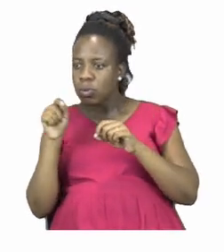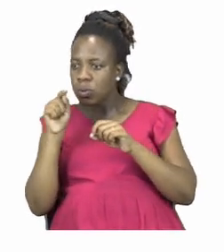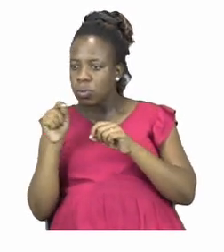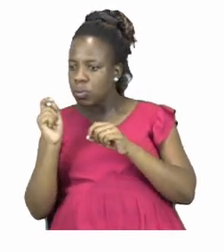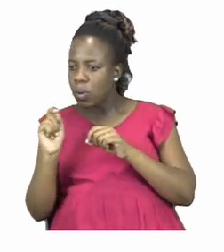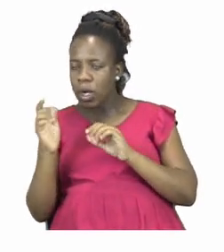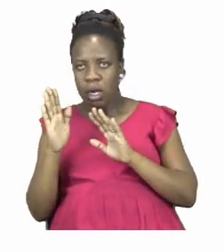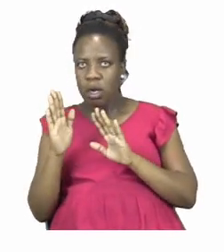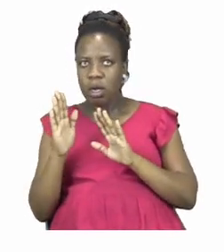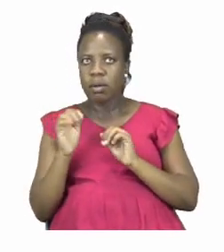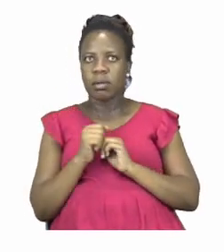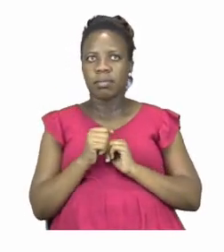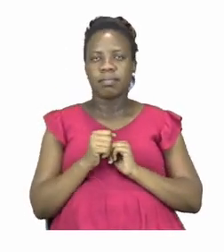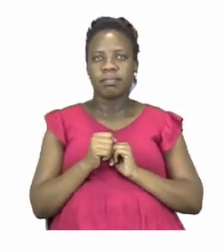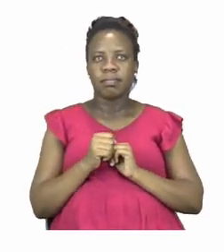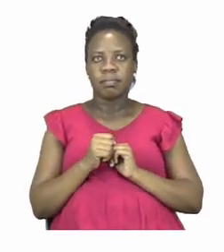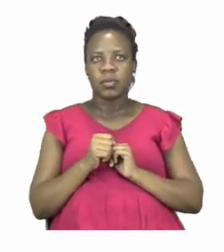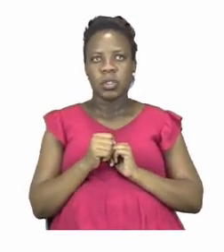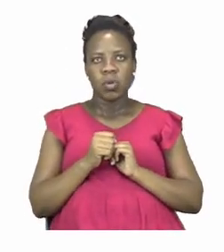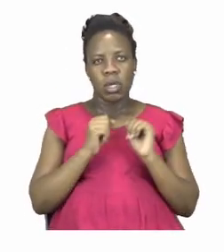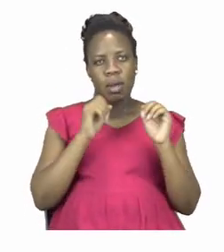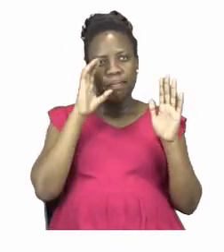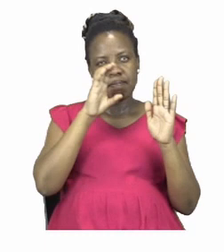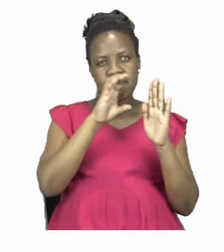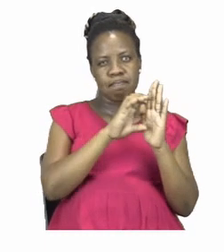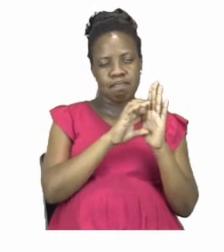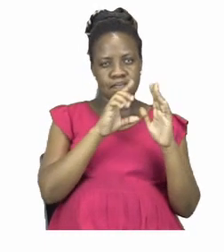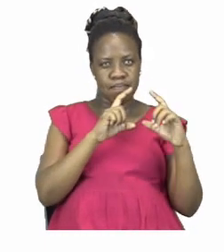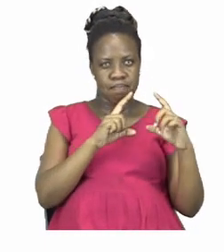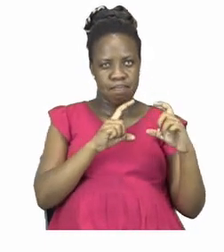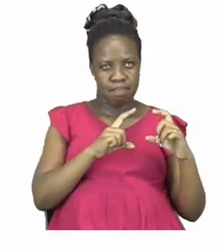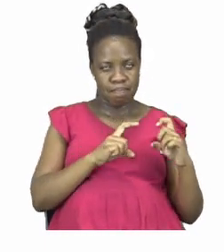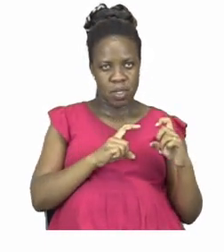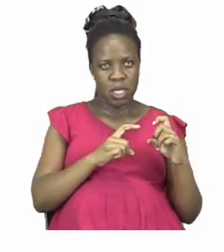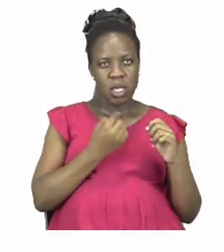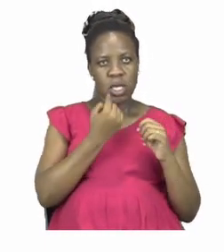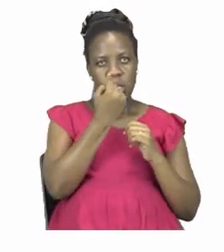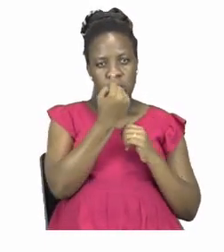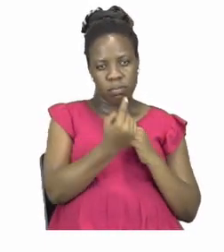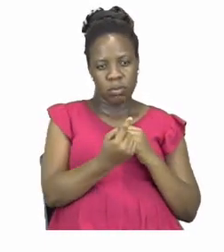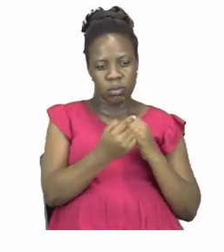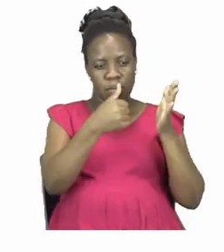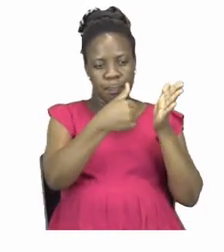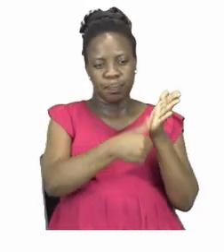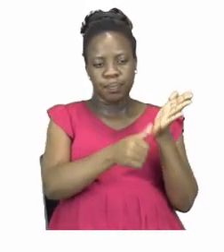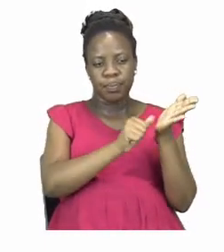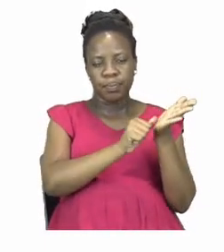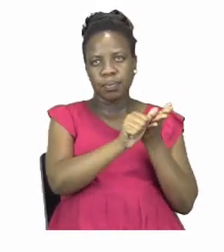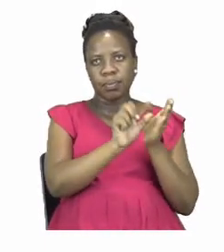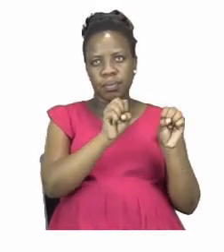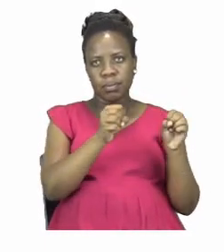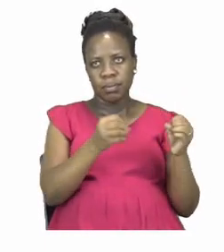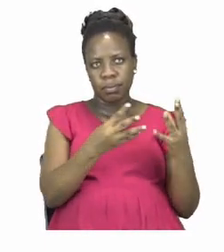page, and then for each picture you will see it has a price on top. Now let's quickly look